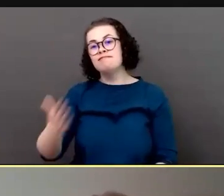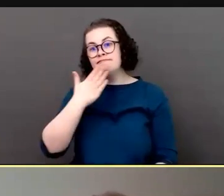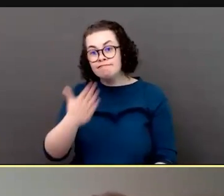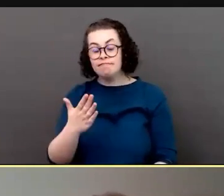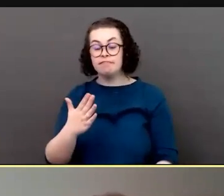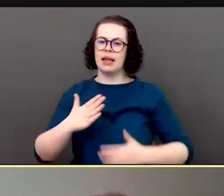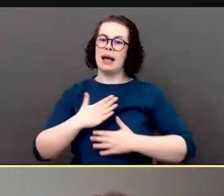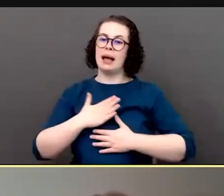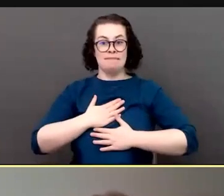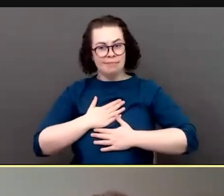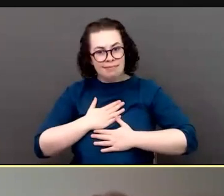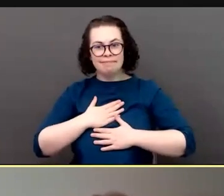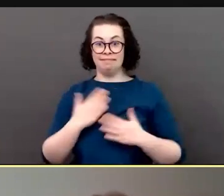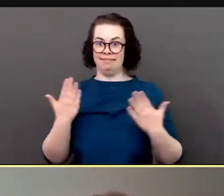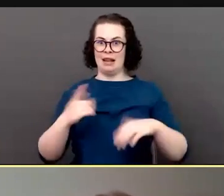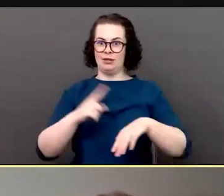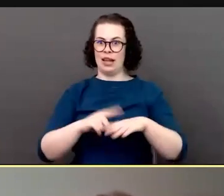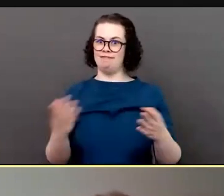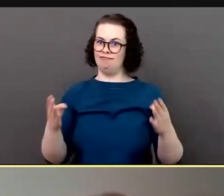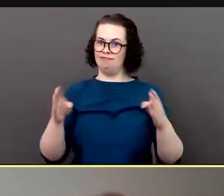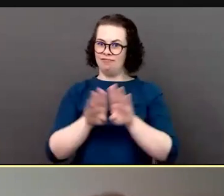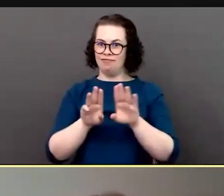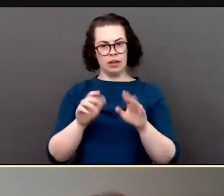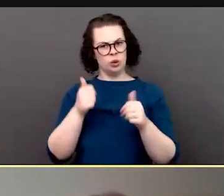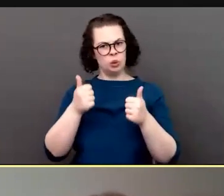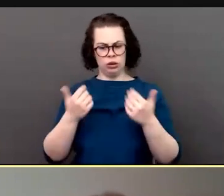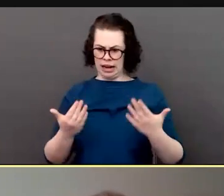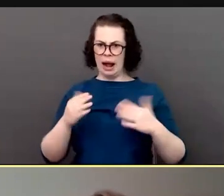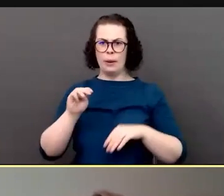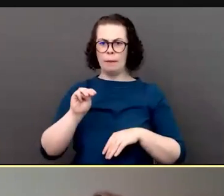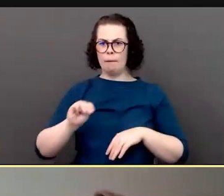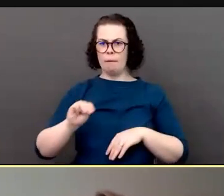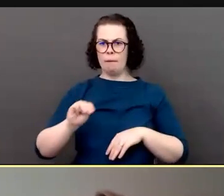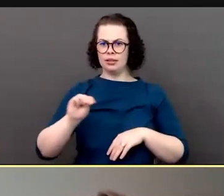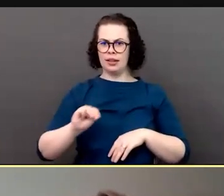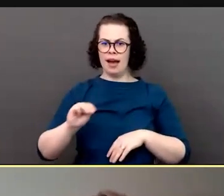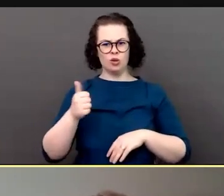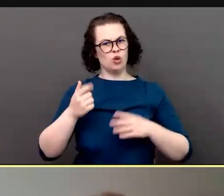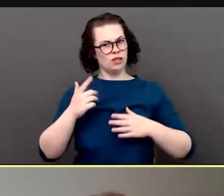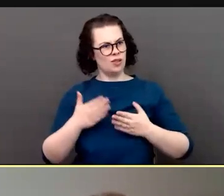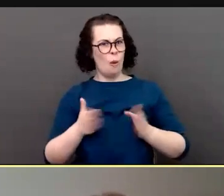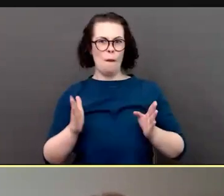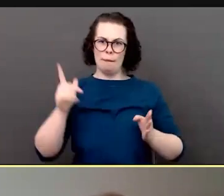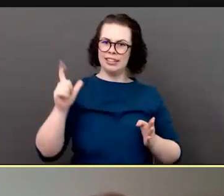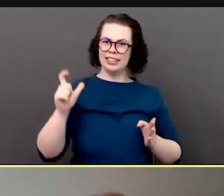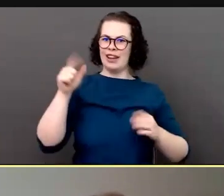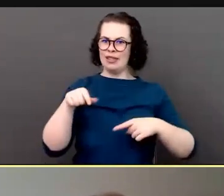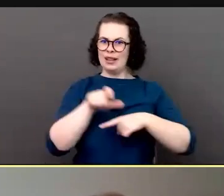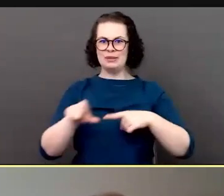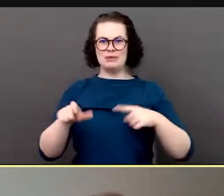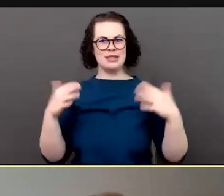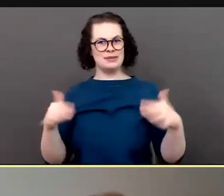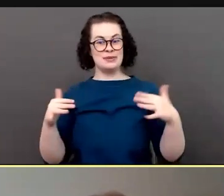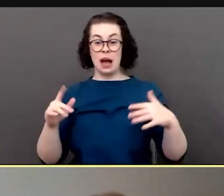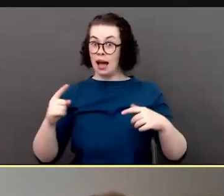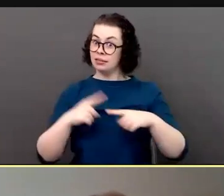This is indeed a good start of the week and good start of let's say, even a celebration of the adoption of the first ever